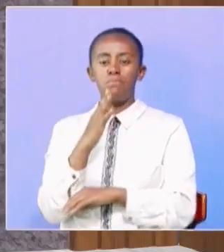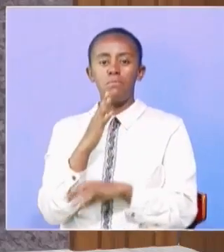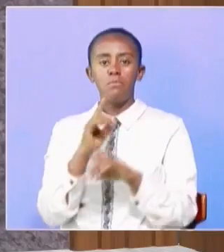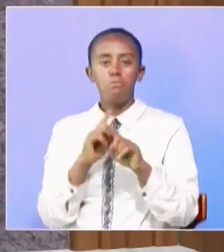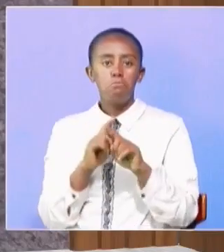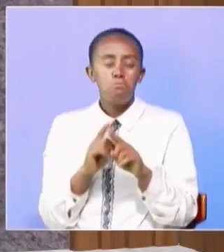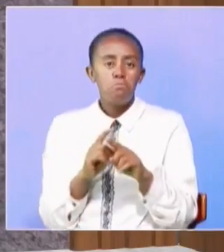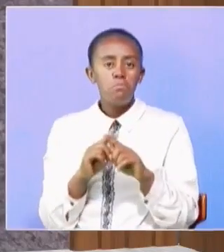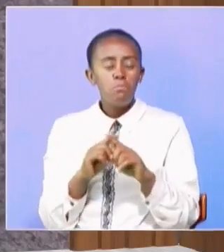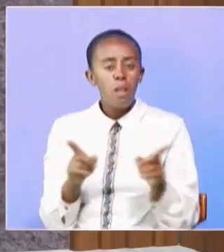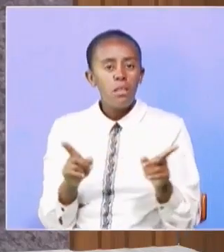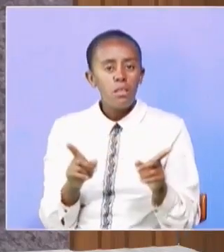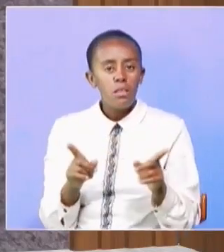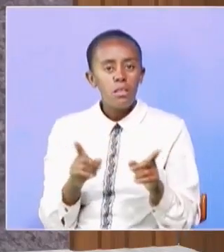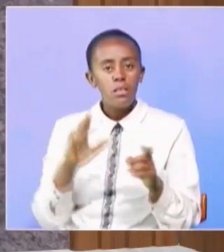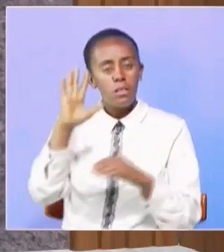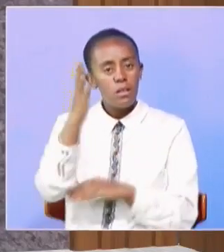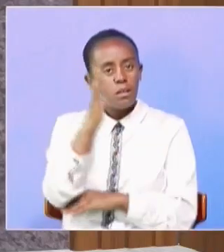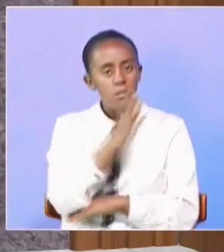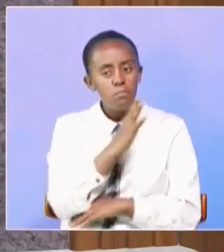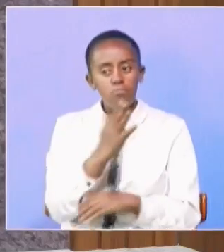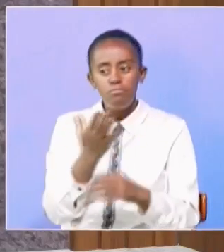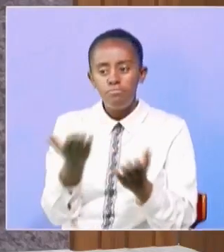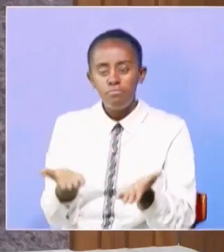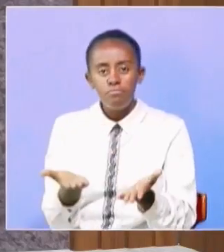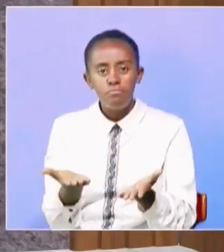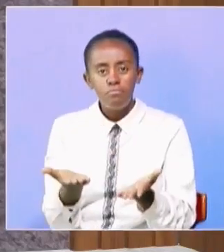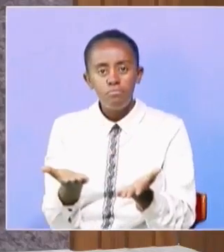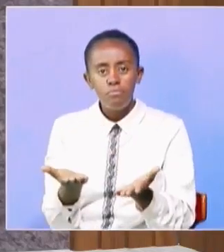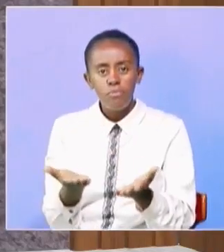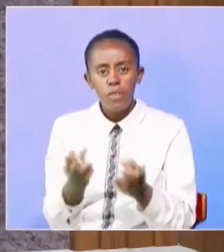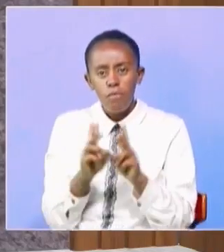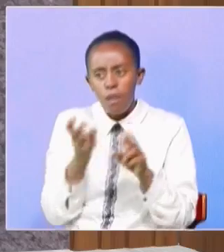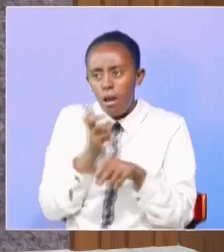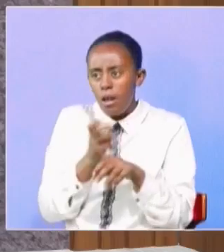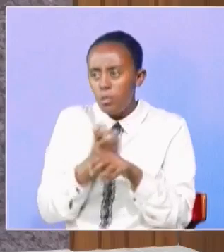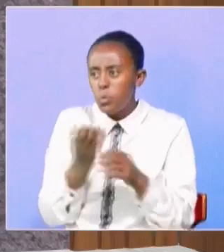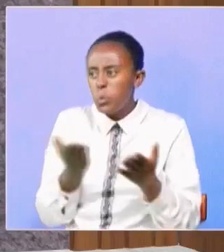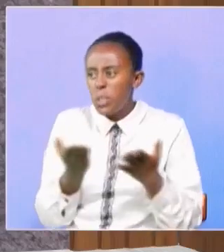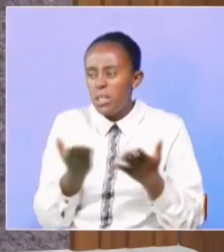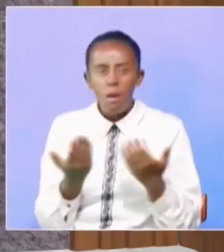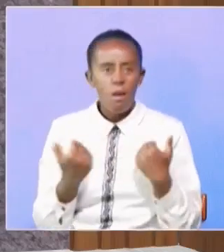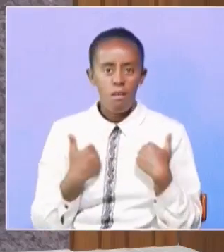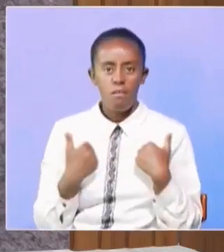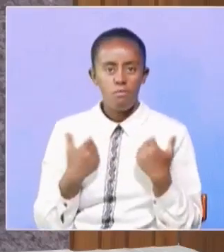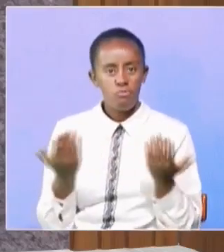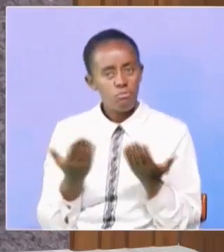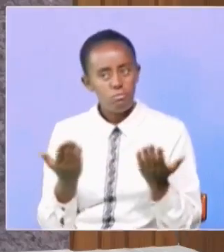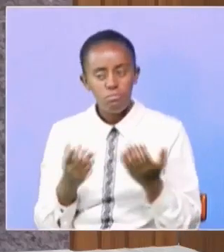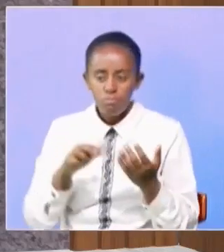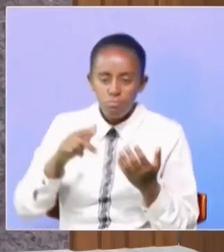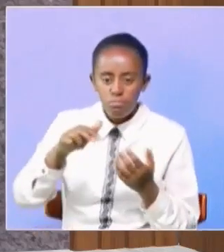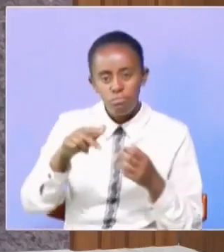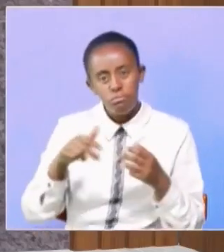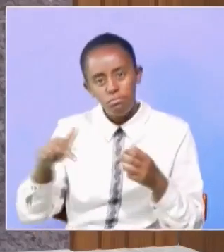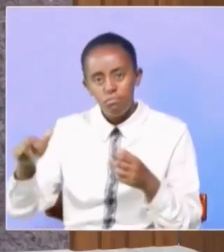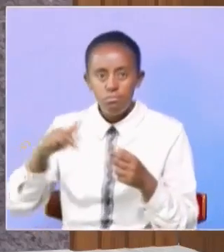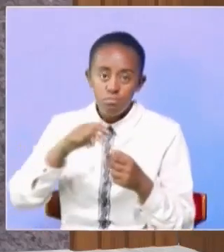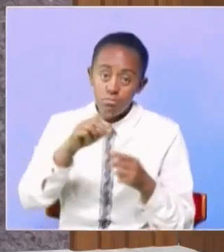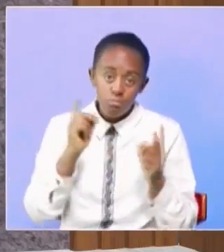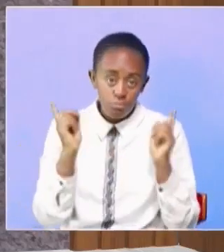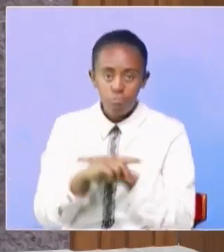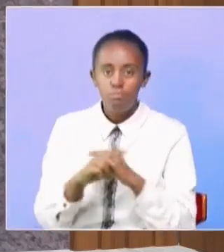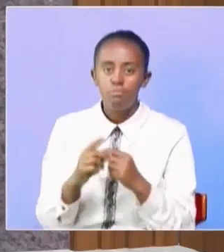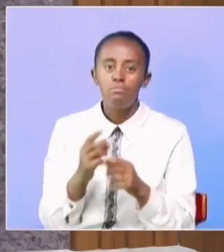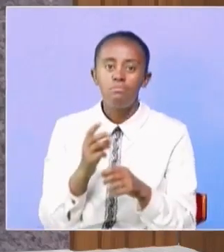but again, trees, so that might be very hard for you to know where you are going. So bearing